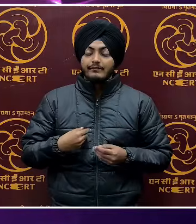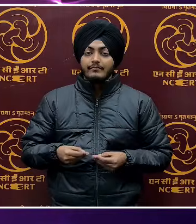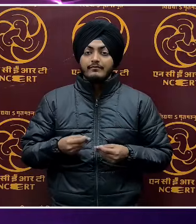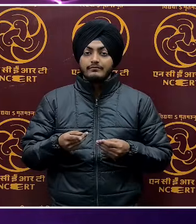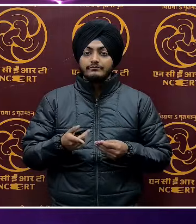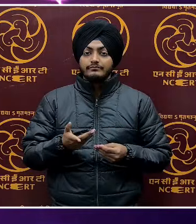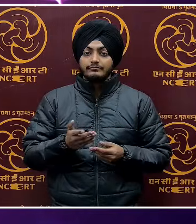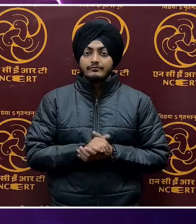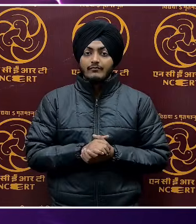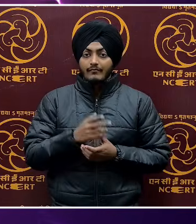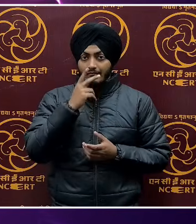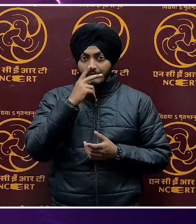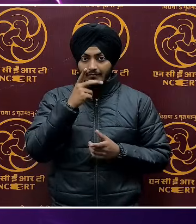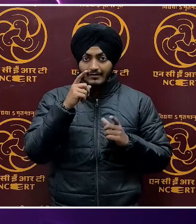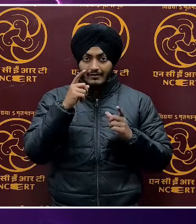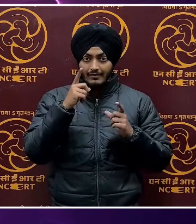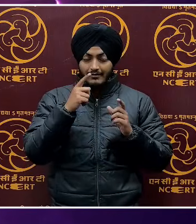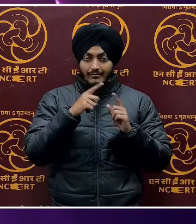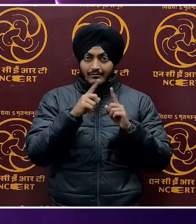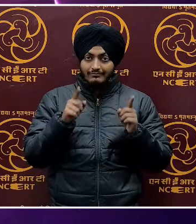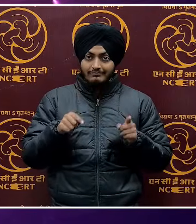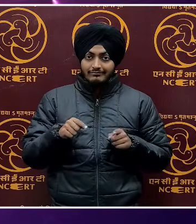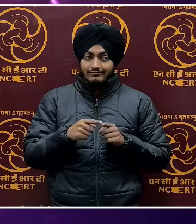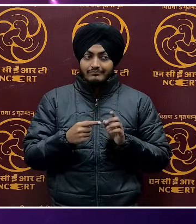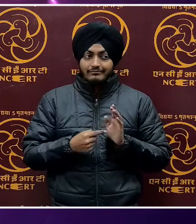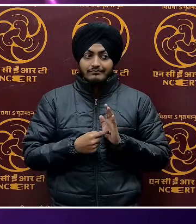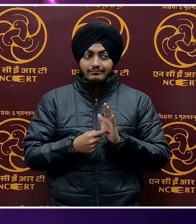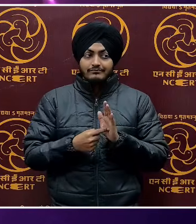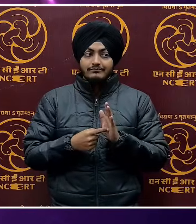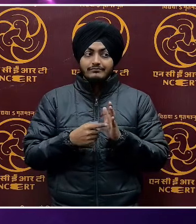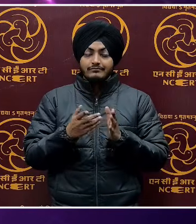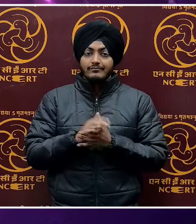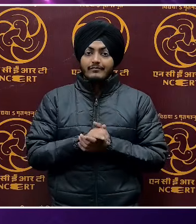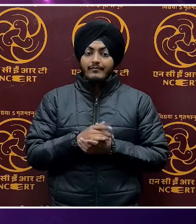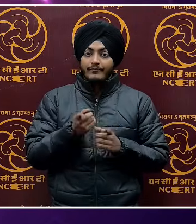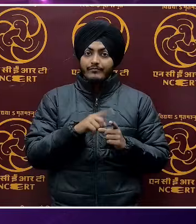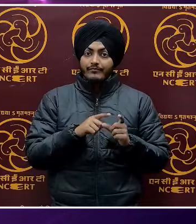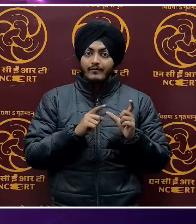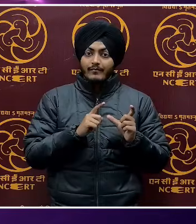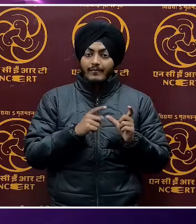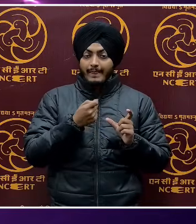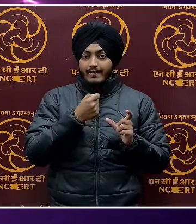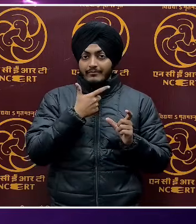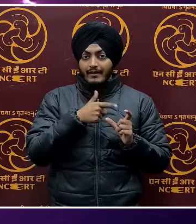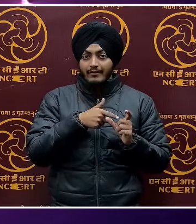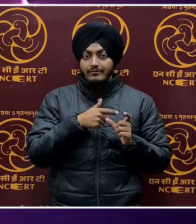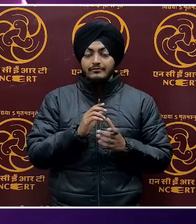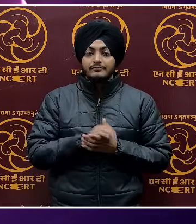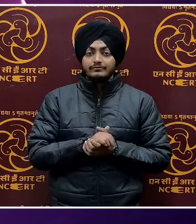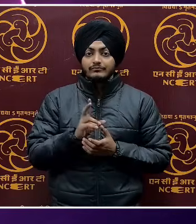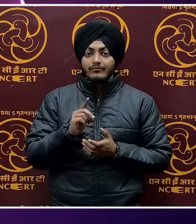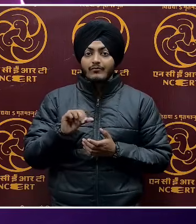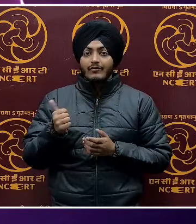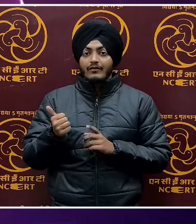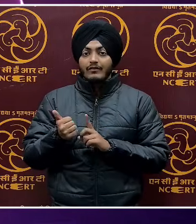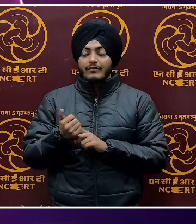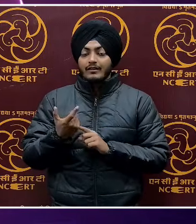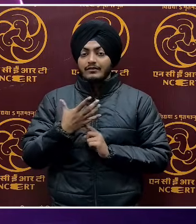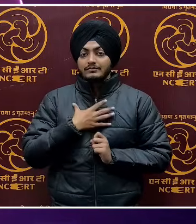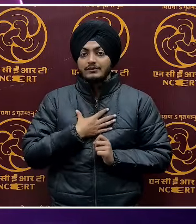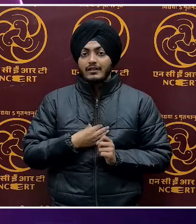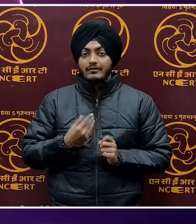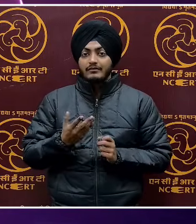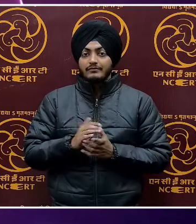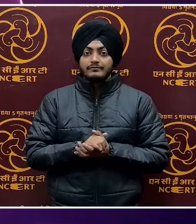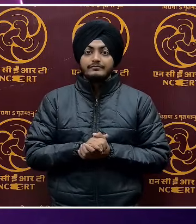will give you these emojis. Okay. These emojis, as you can see, one is the smiley one and the other one is the sad one.